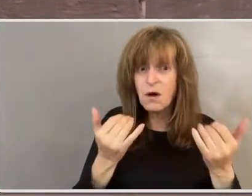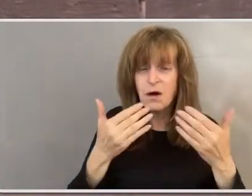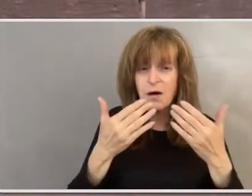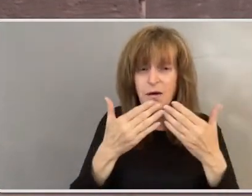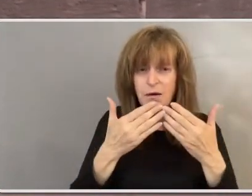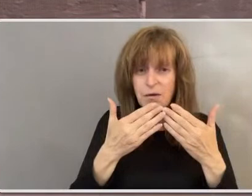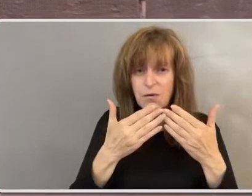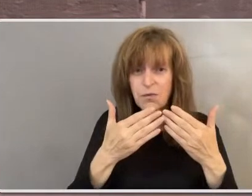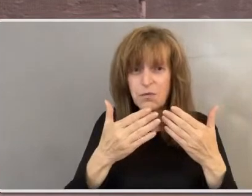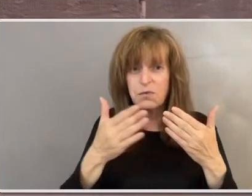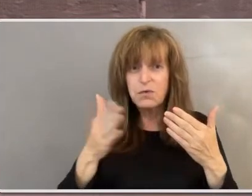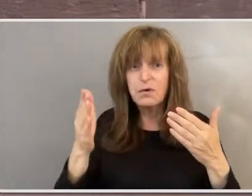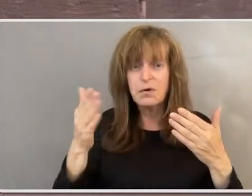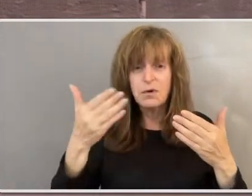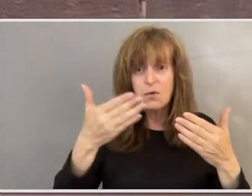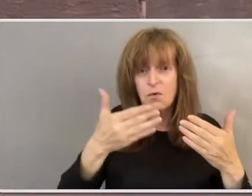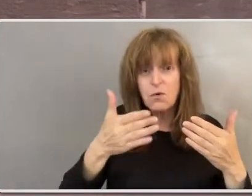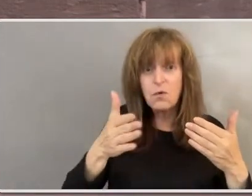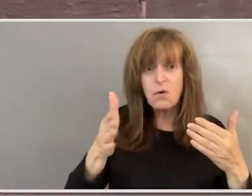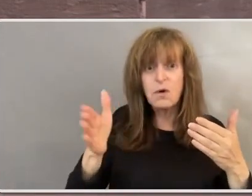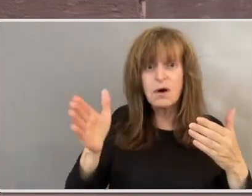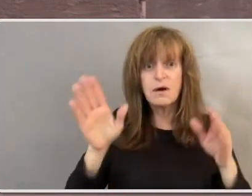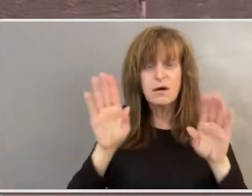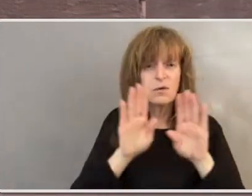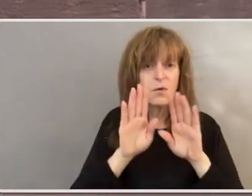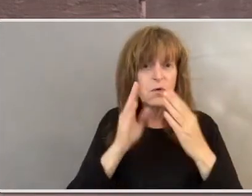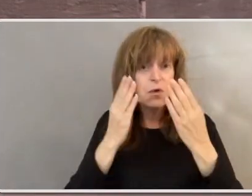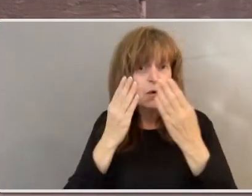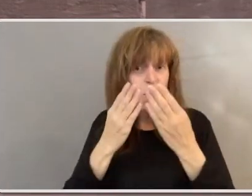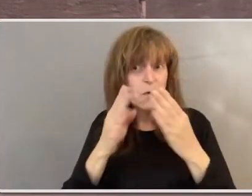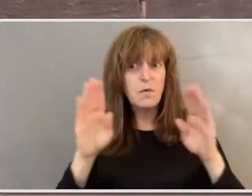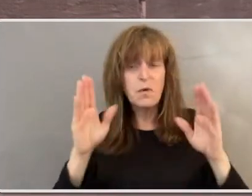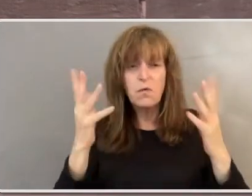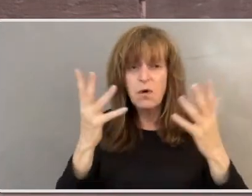understanding. And the First Nations people